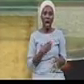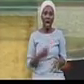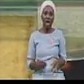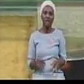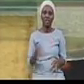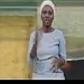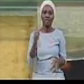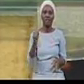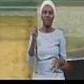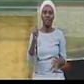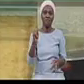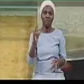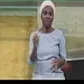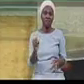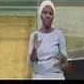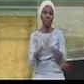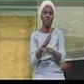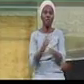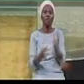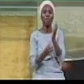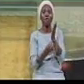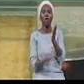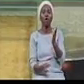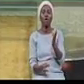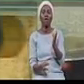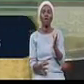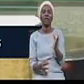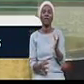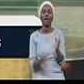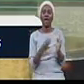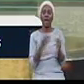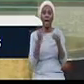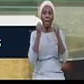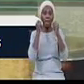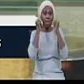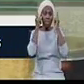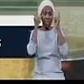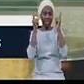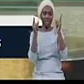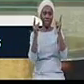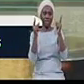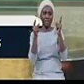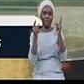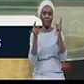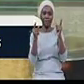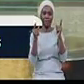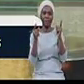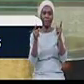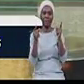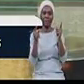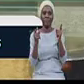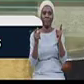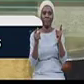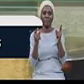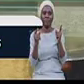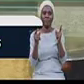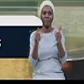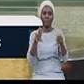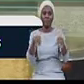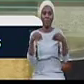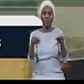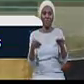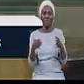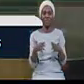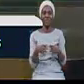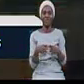providence. Amazing providence. And I will restore to you. And I will restore to you. Let me read it for myself. And